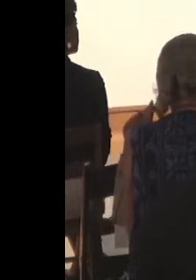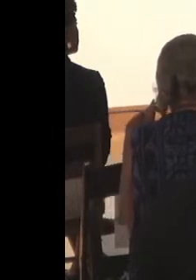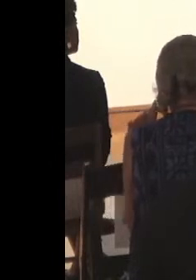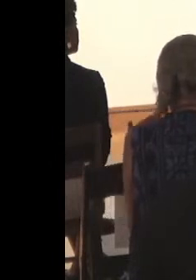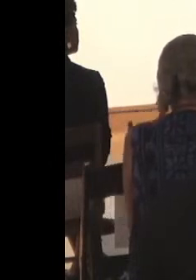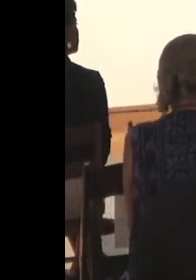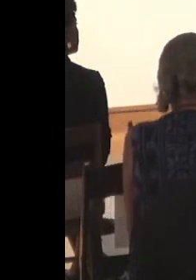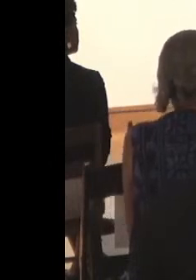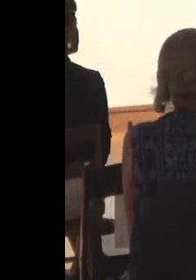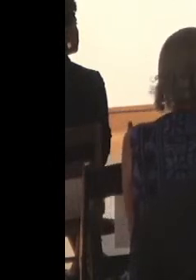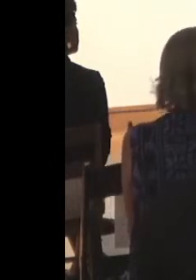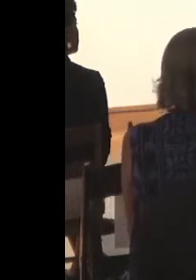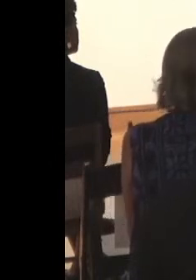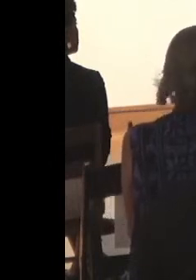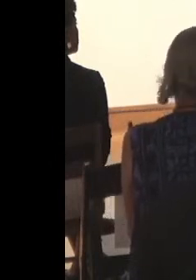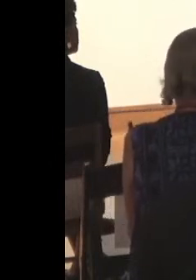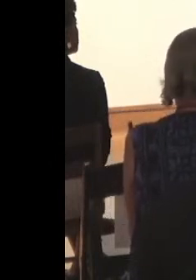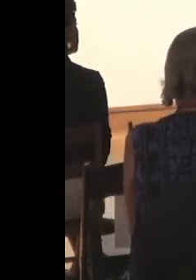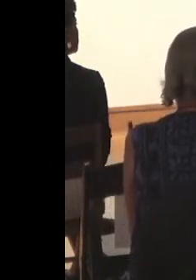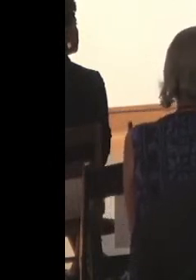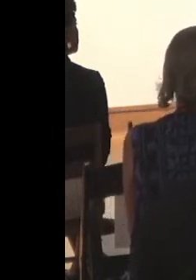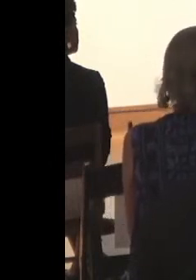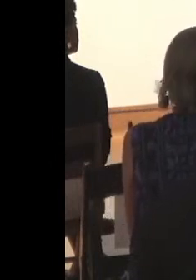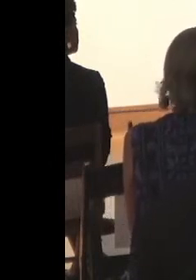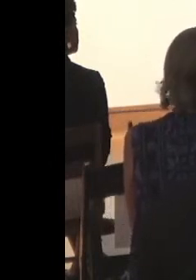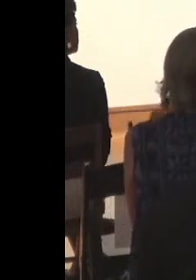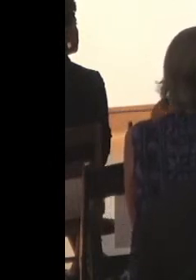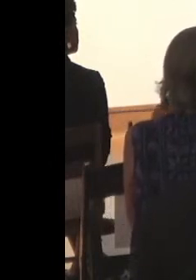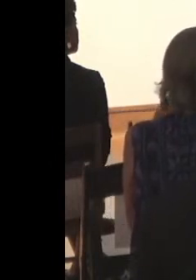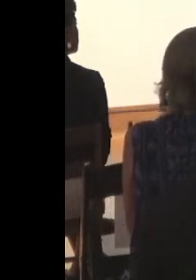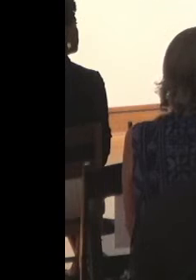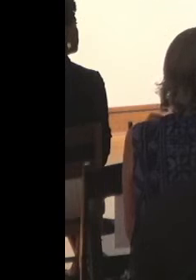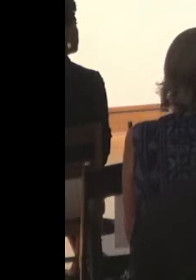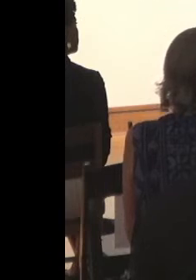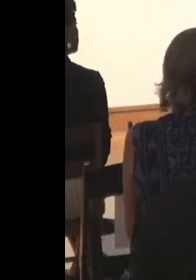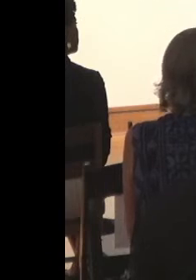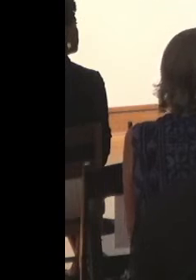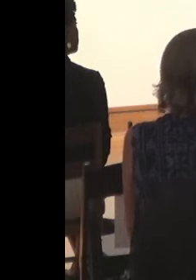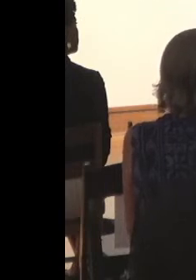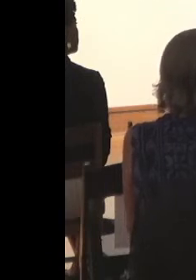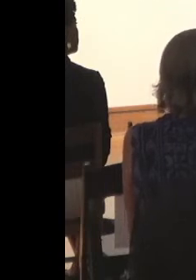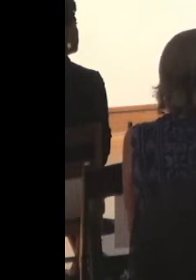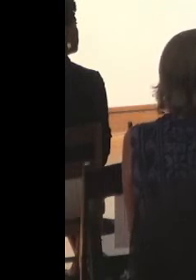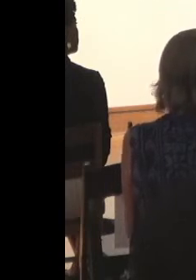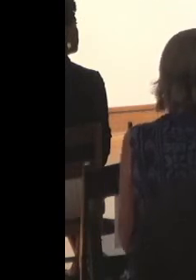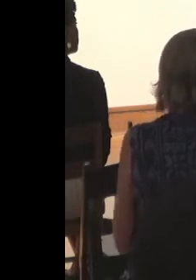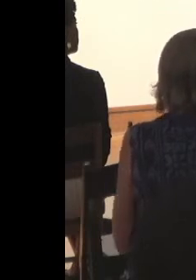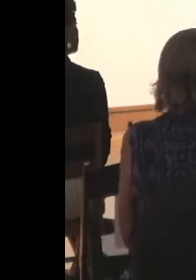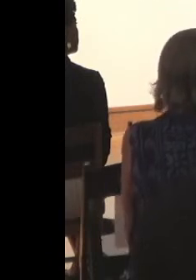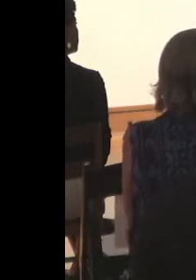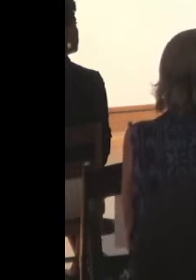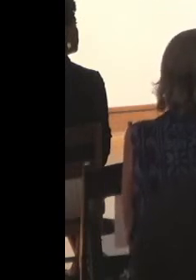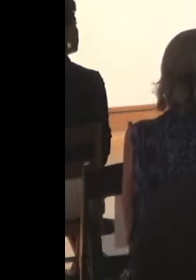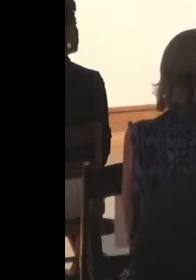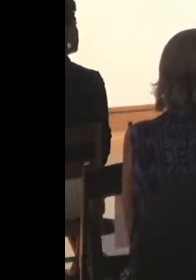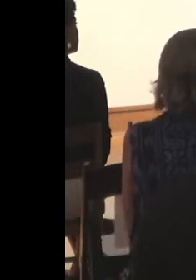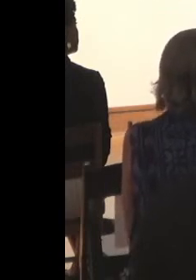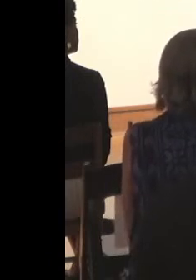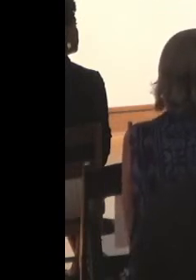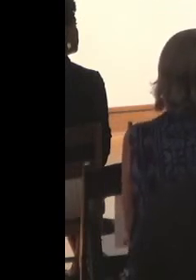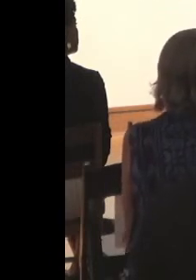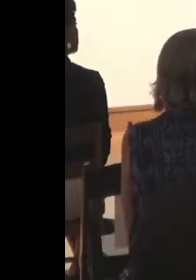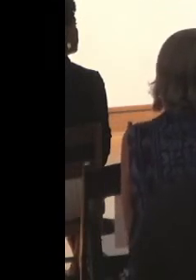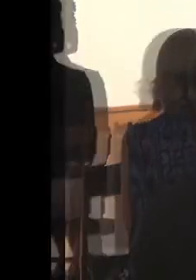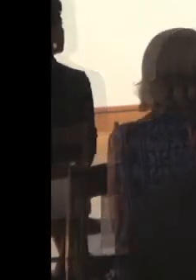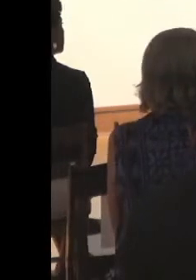And he's someone who is very committed to physically preparing and training for these tasks. He